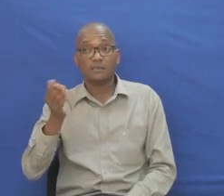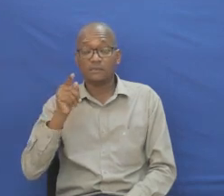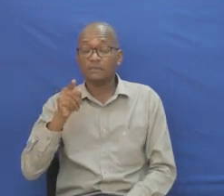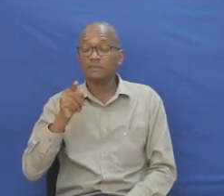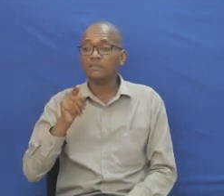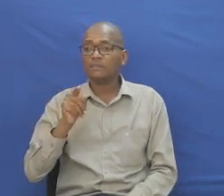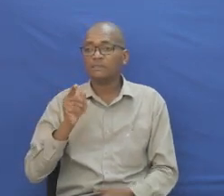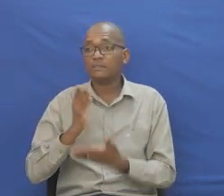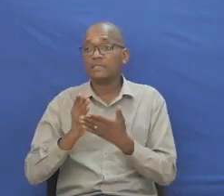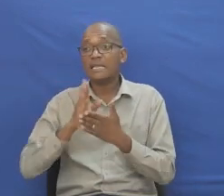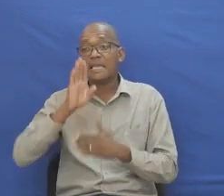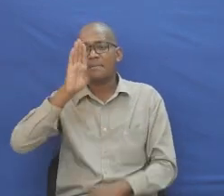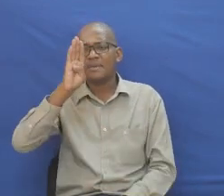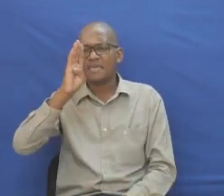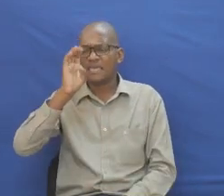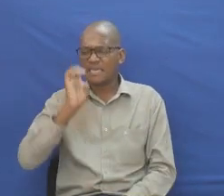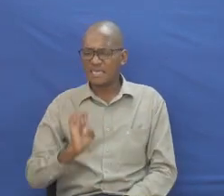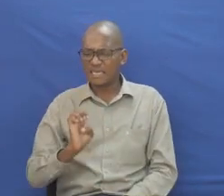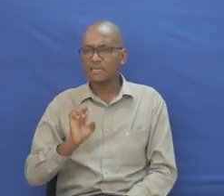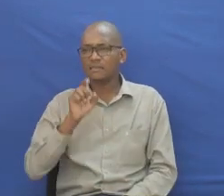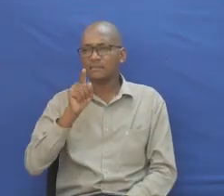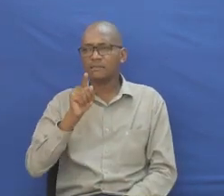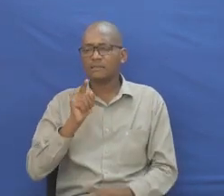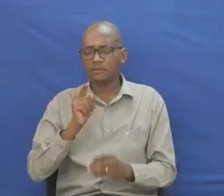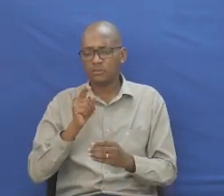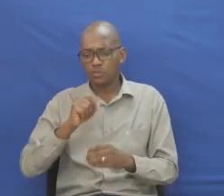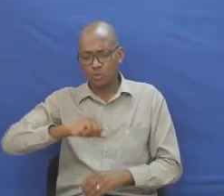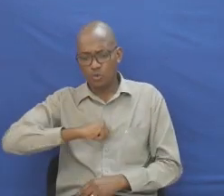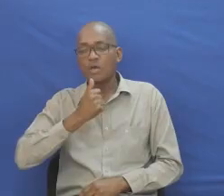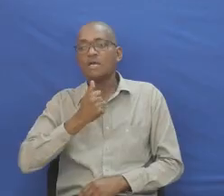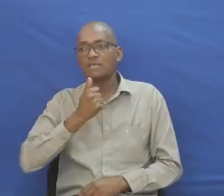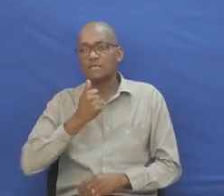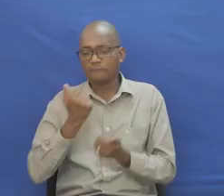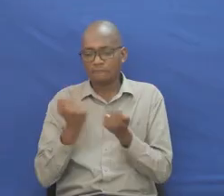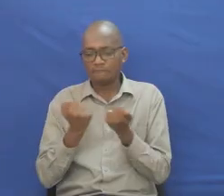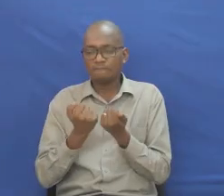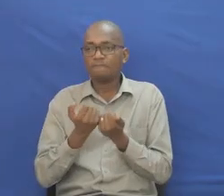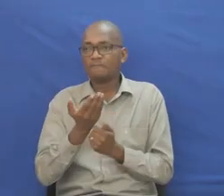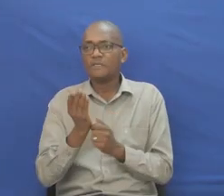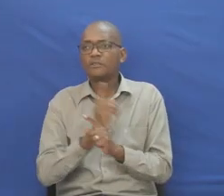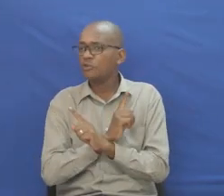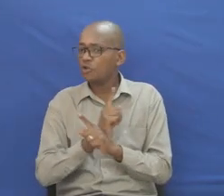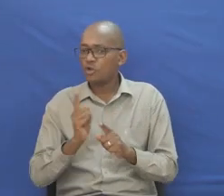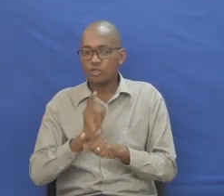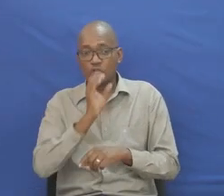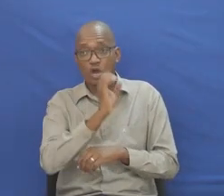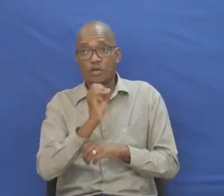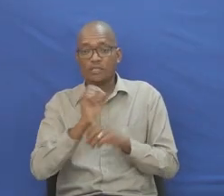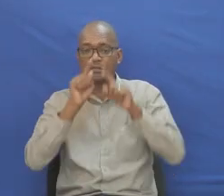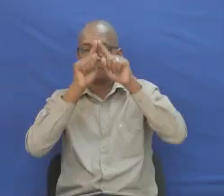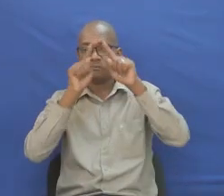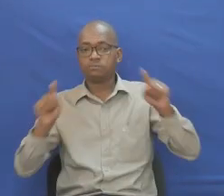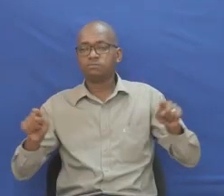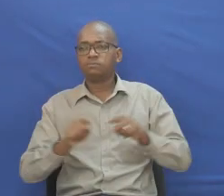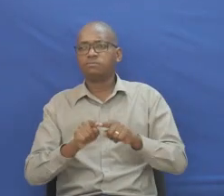BE, it is the one that we constructed ourselves. It was not there in the original diagram. So we have a